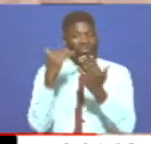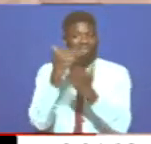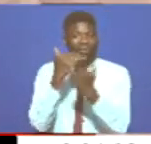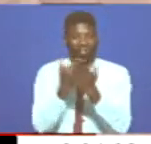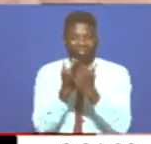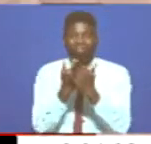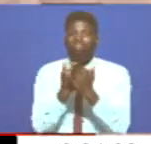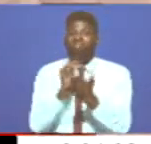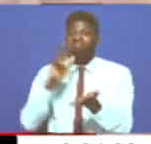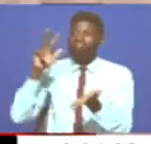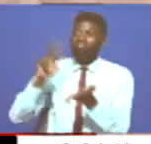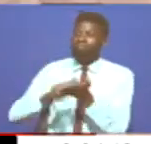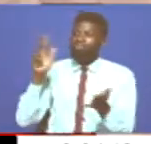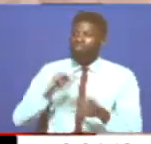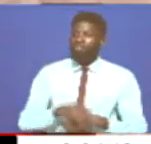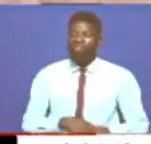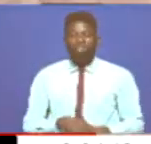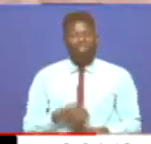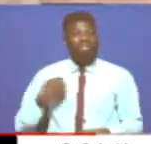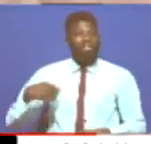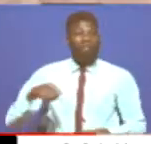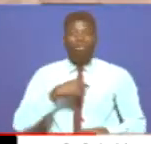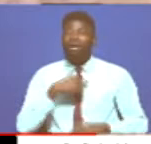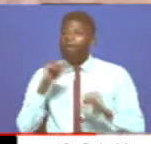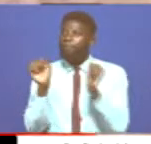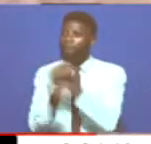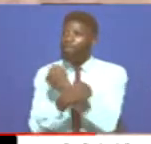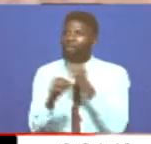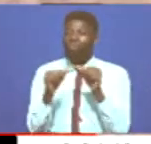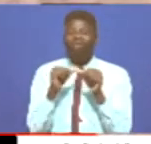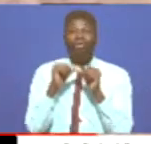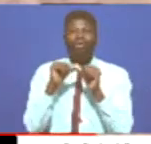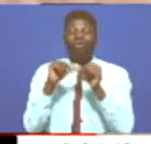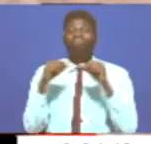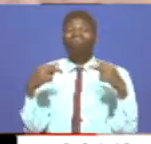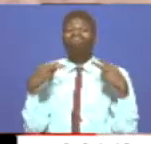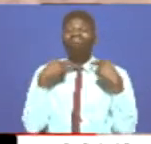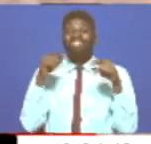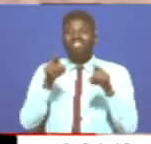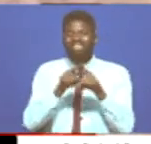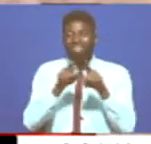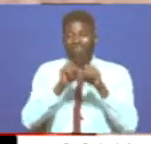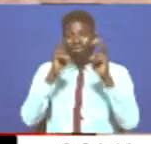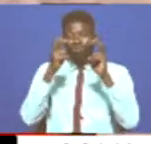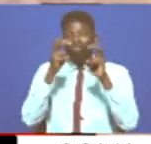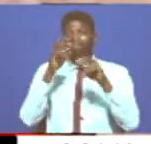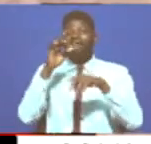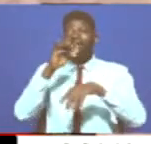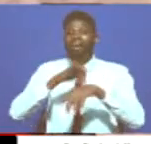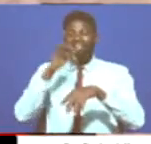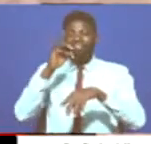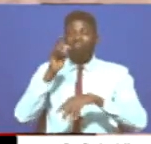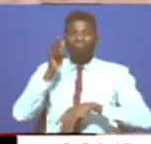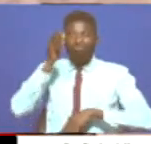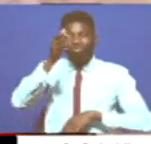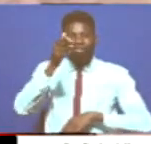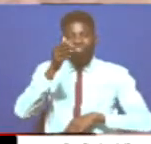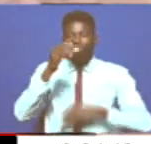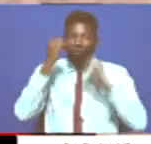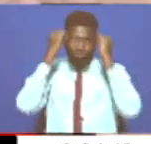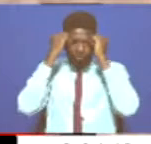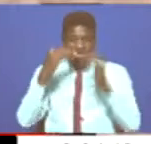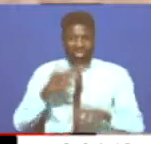cannot continue to have a standoff on an issue that affects the future of our engineering students. It's like